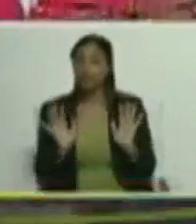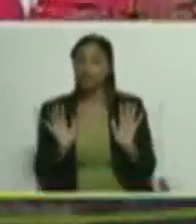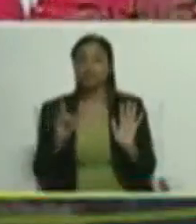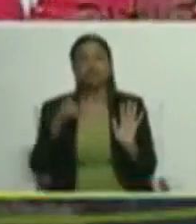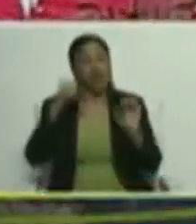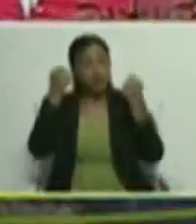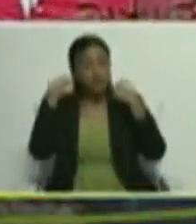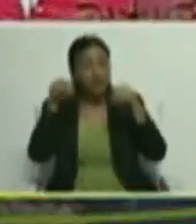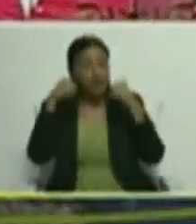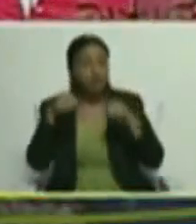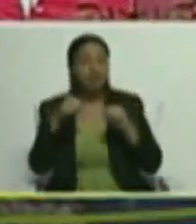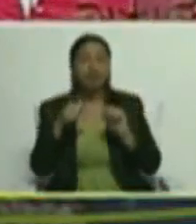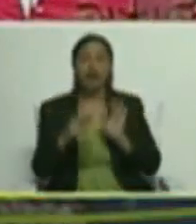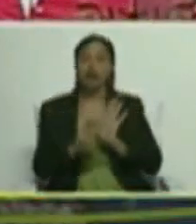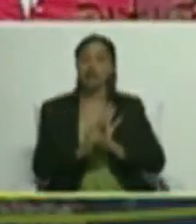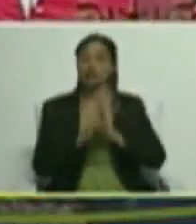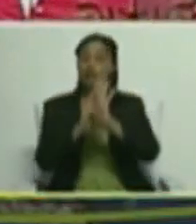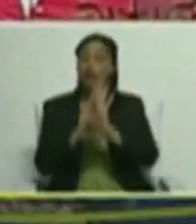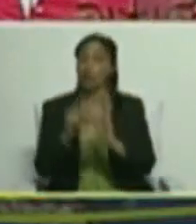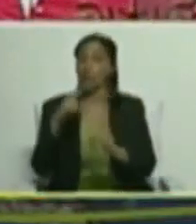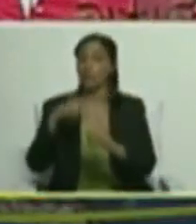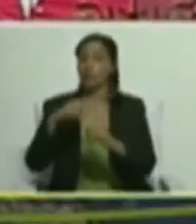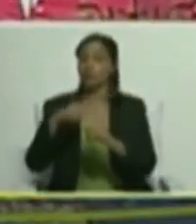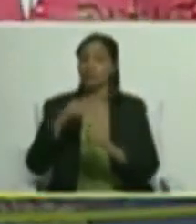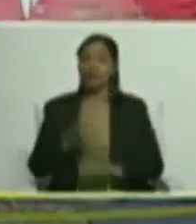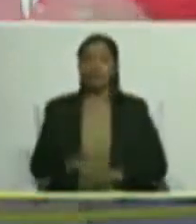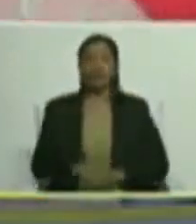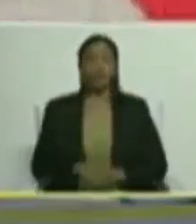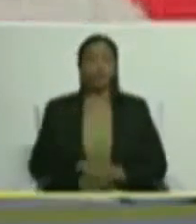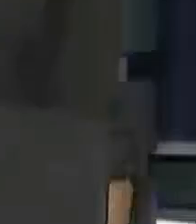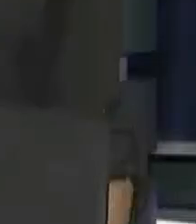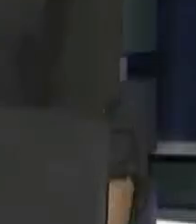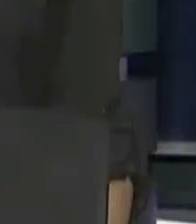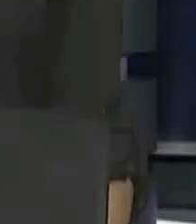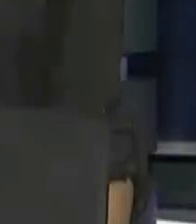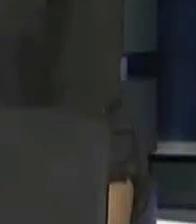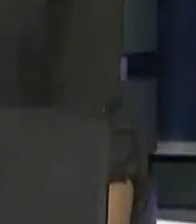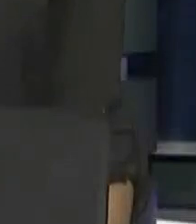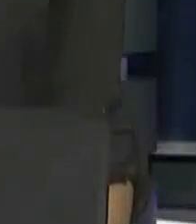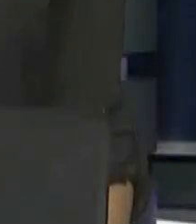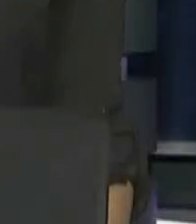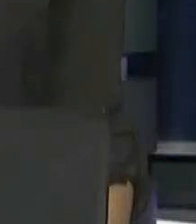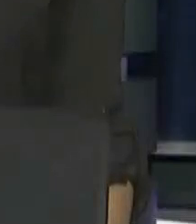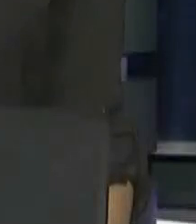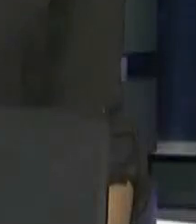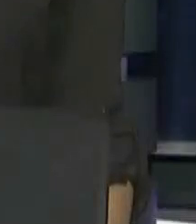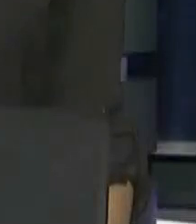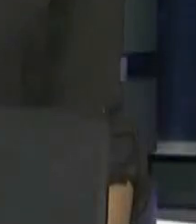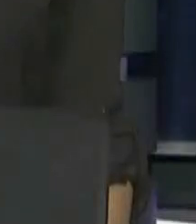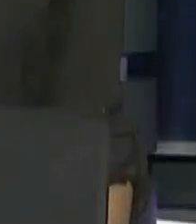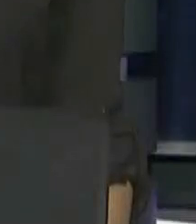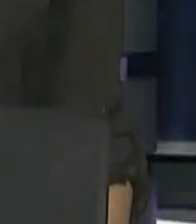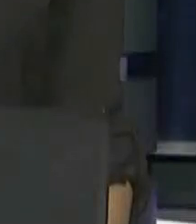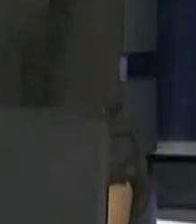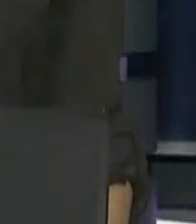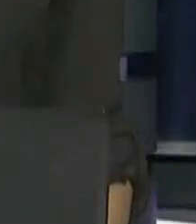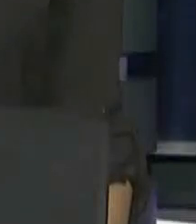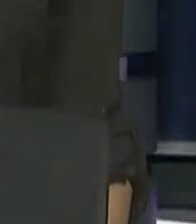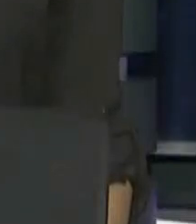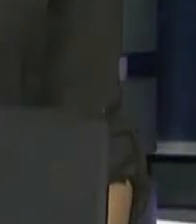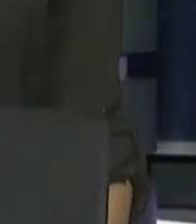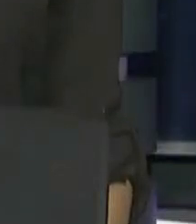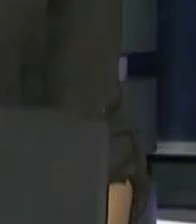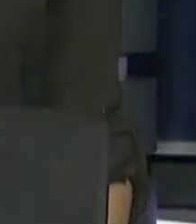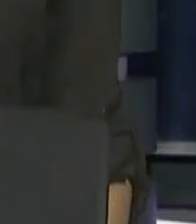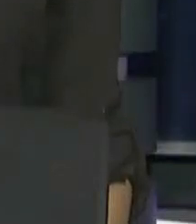practical applications and successful results. Also, during his speech at the ALBA-TCP summit, the